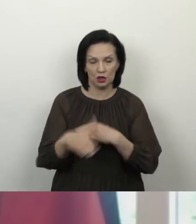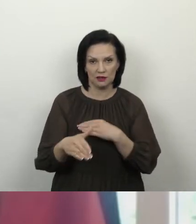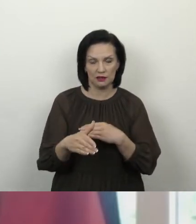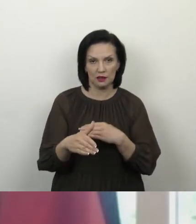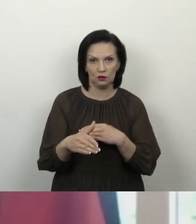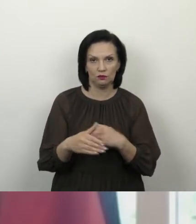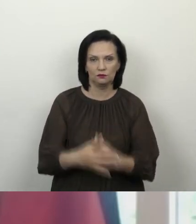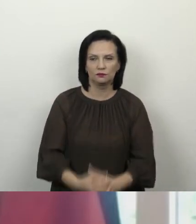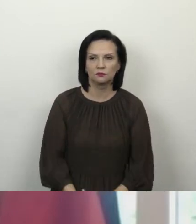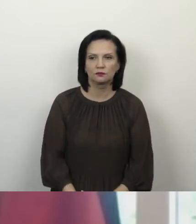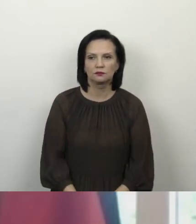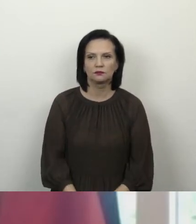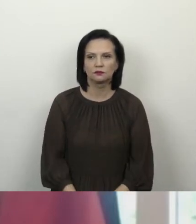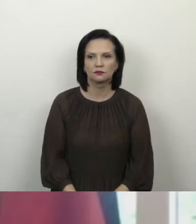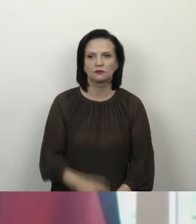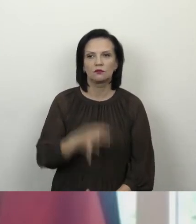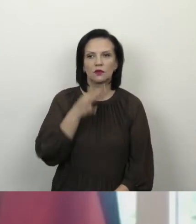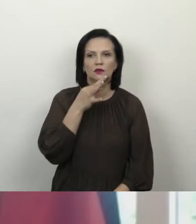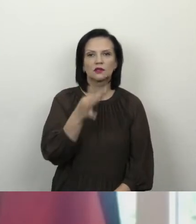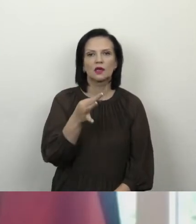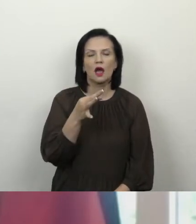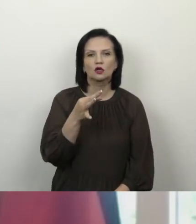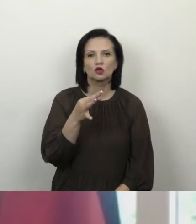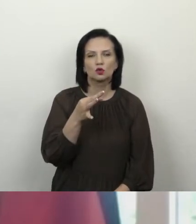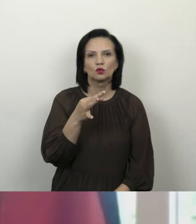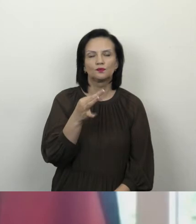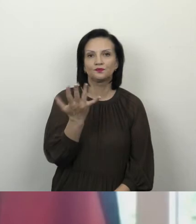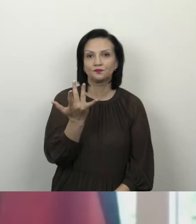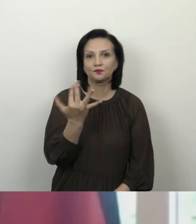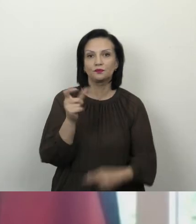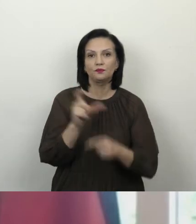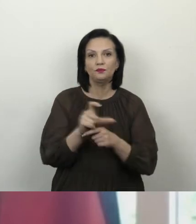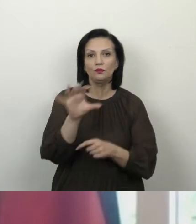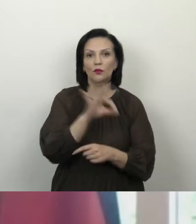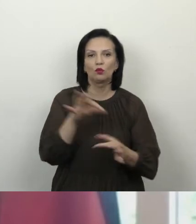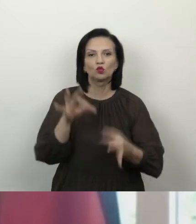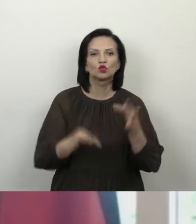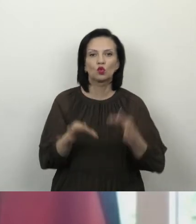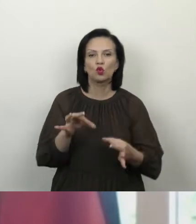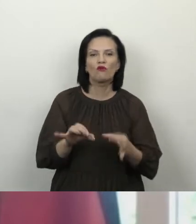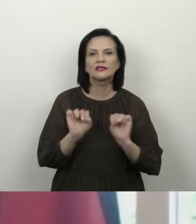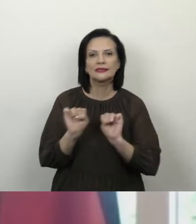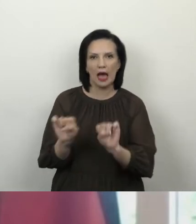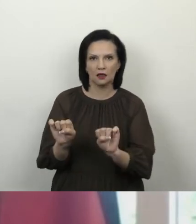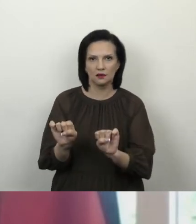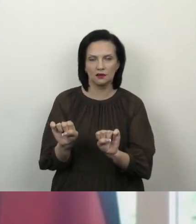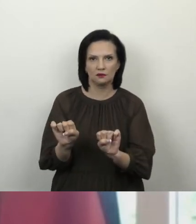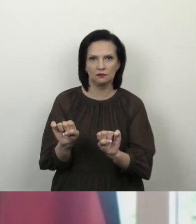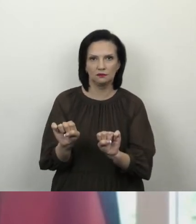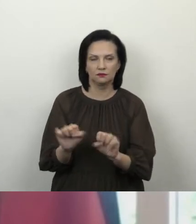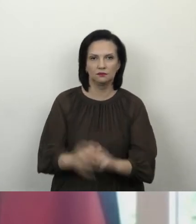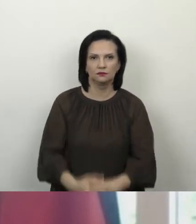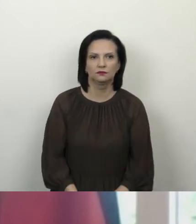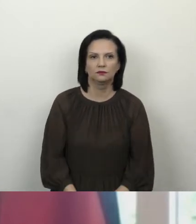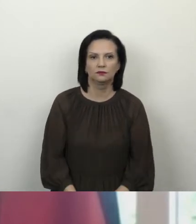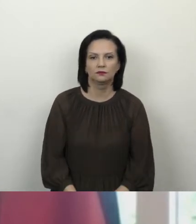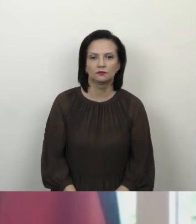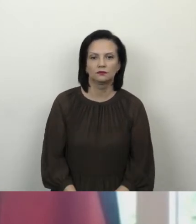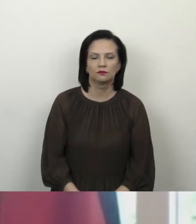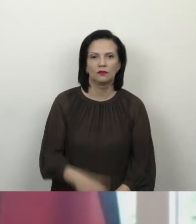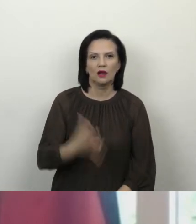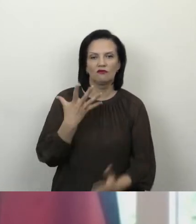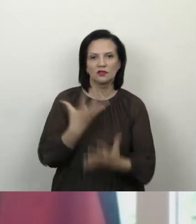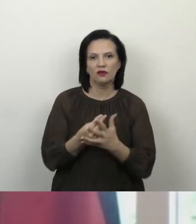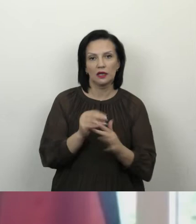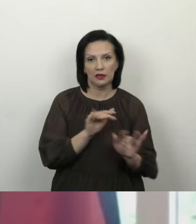say something about the judicial protection. In the course of their activities,